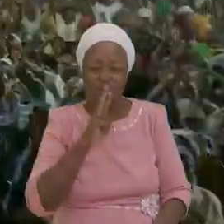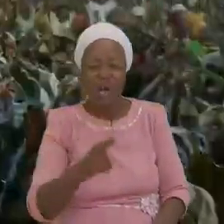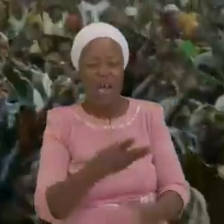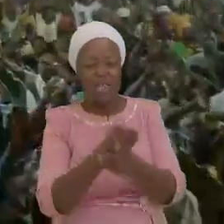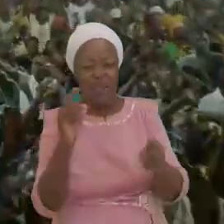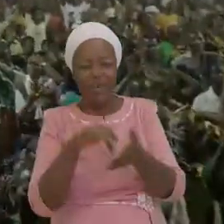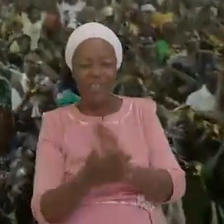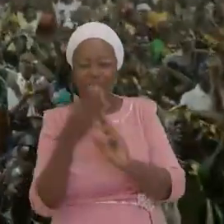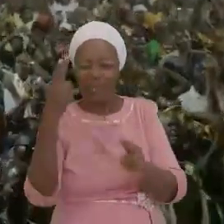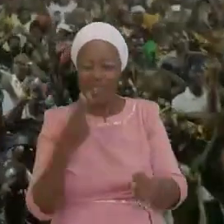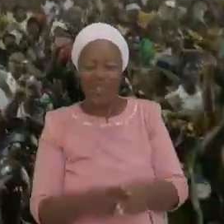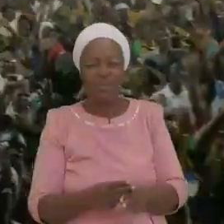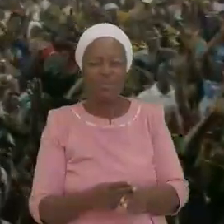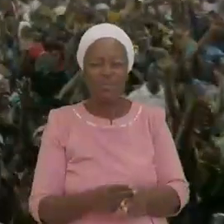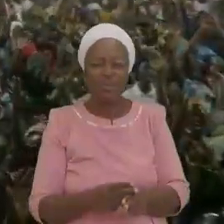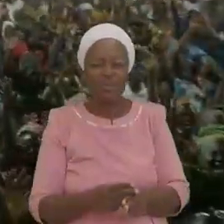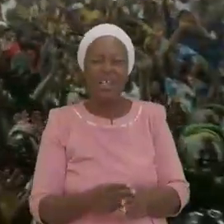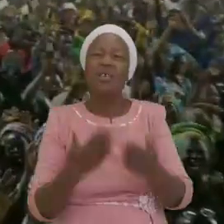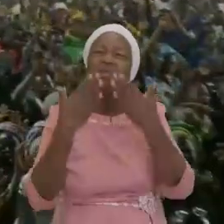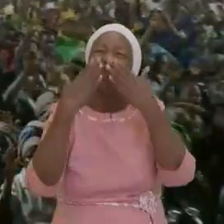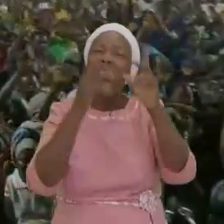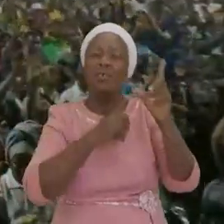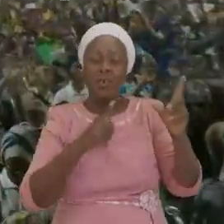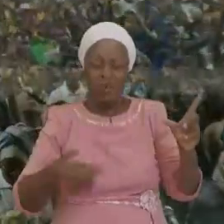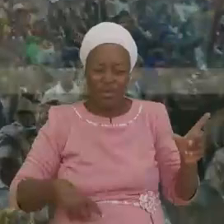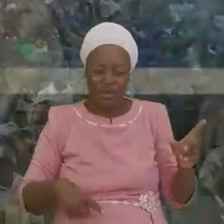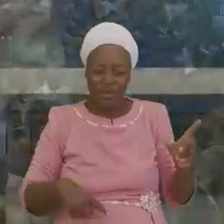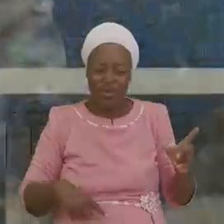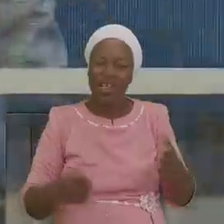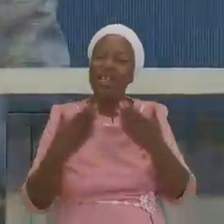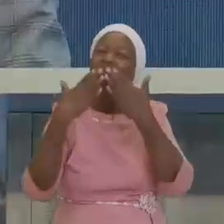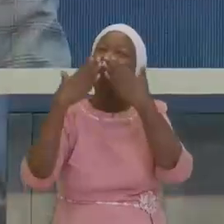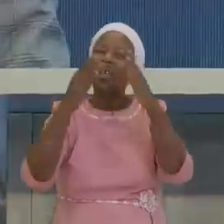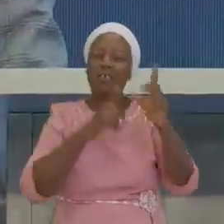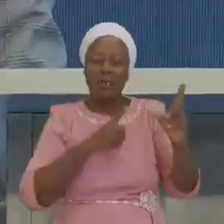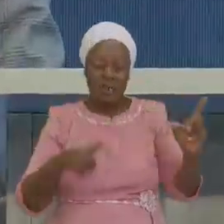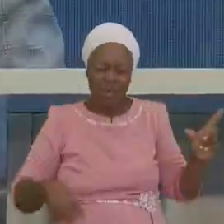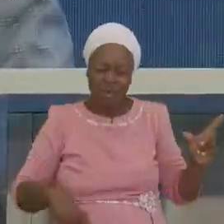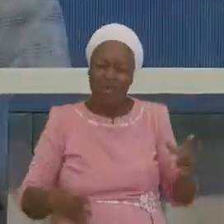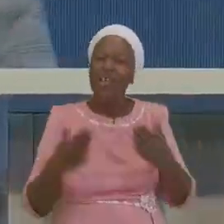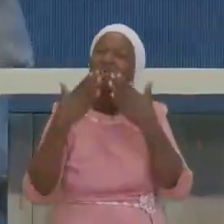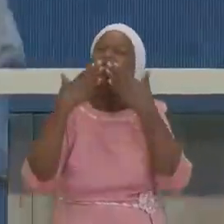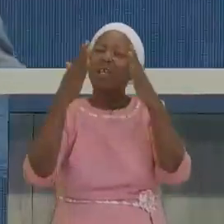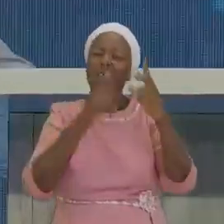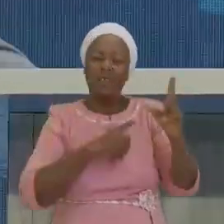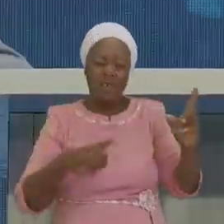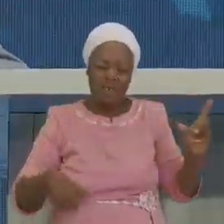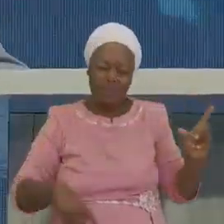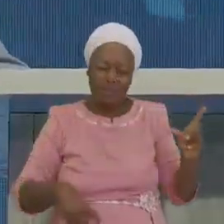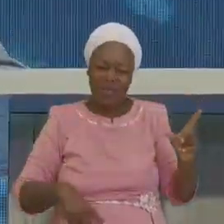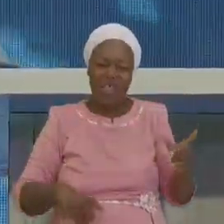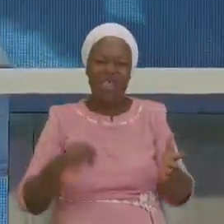delivered. Thank you, Lord. Thank you, Lord. Thank you, Lord.